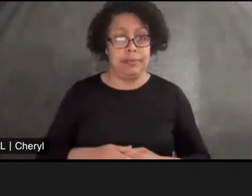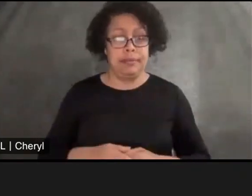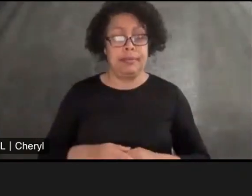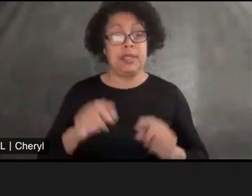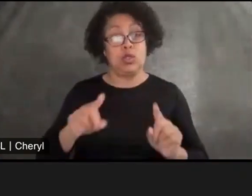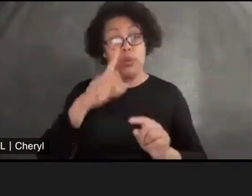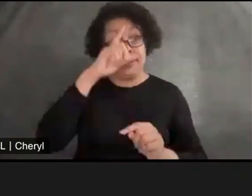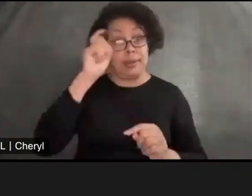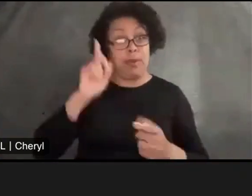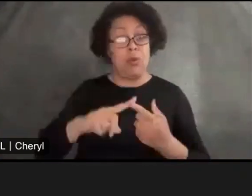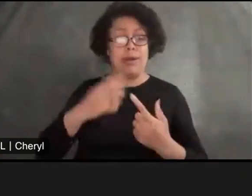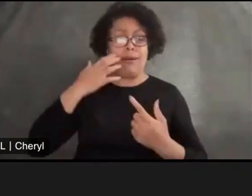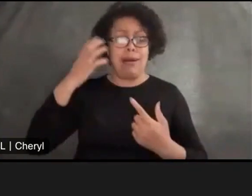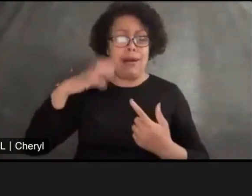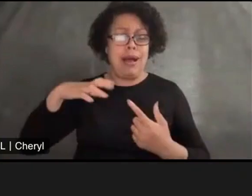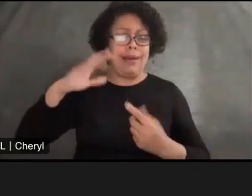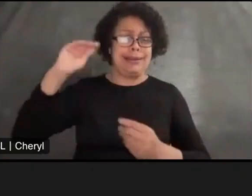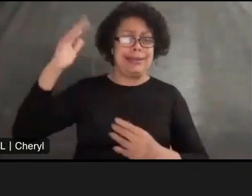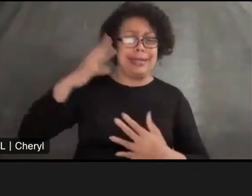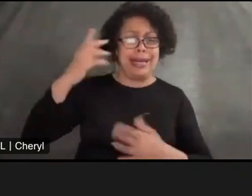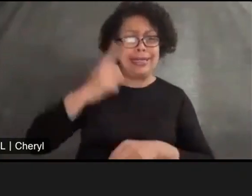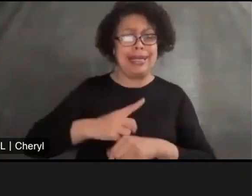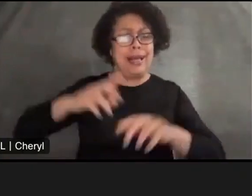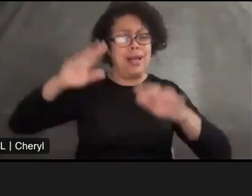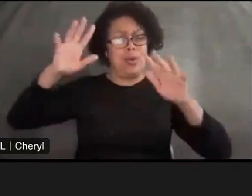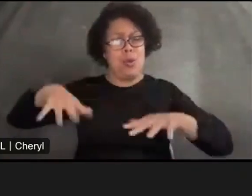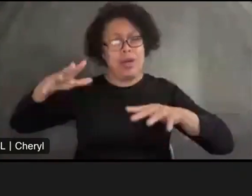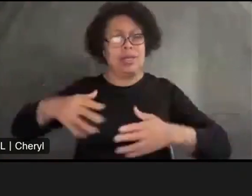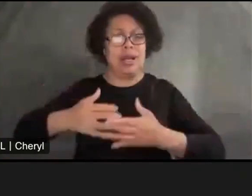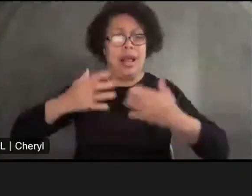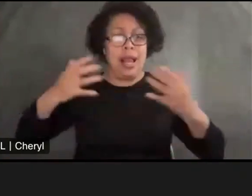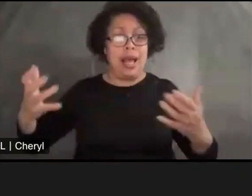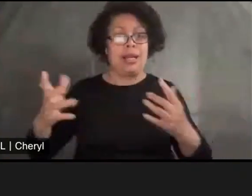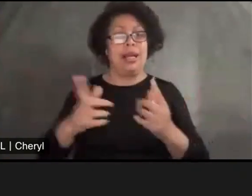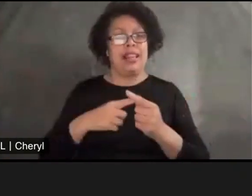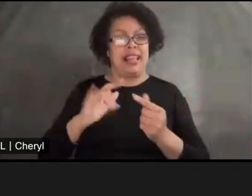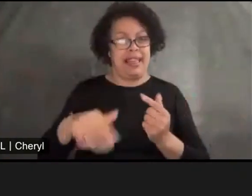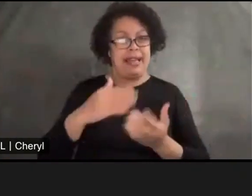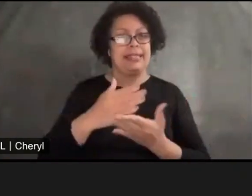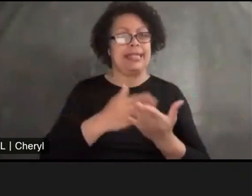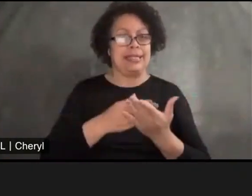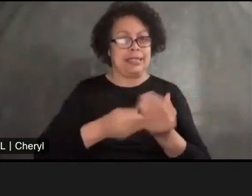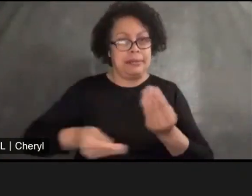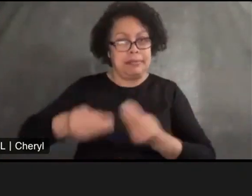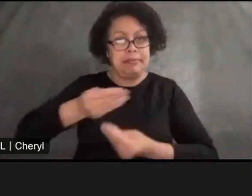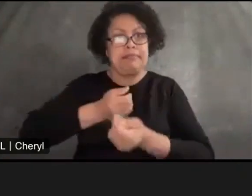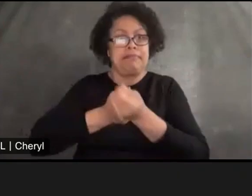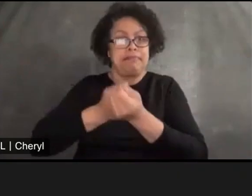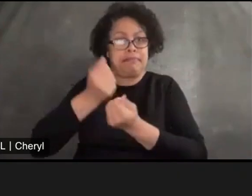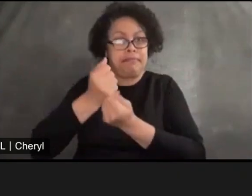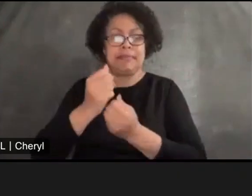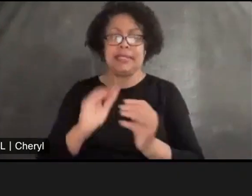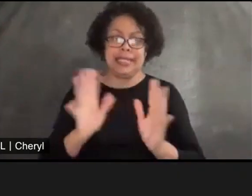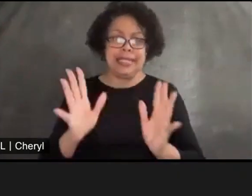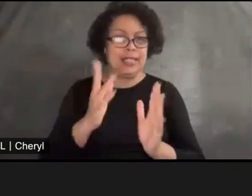and bright and the thunderers come to soak the ground, the lessons of reciprocity are written clearly in a Three Sisters garden.